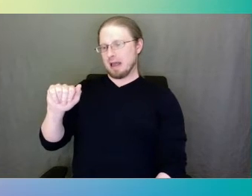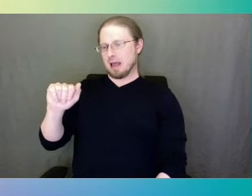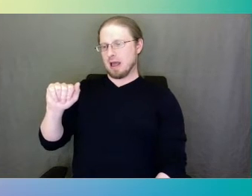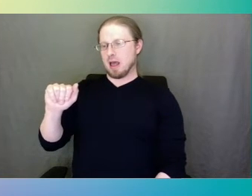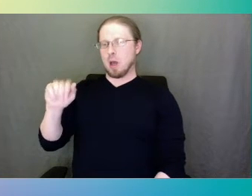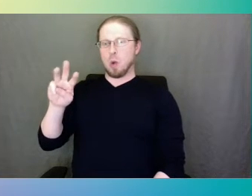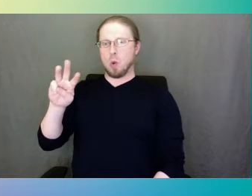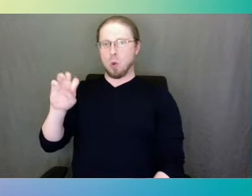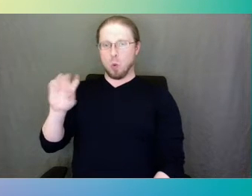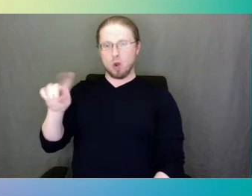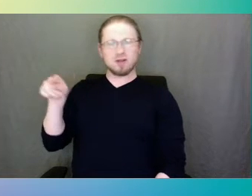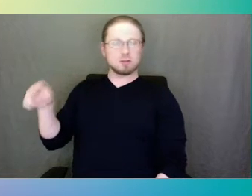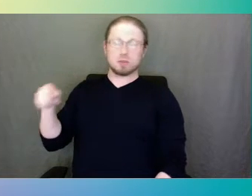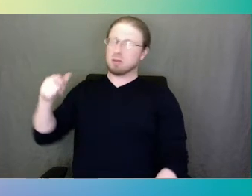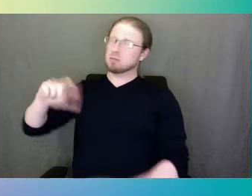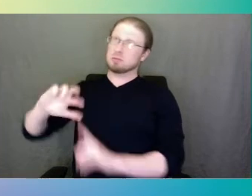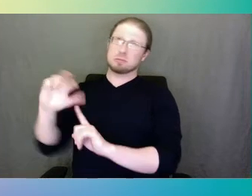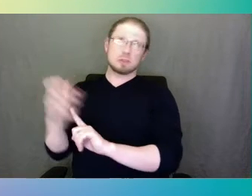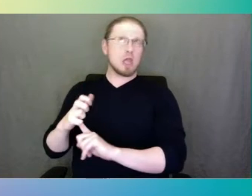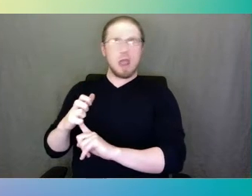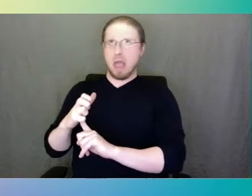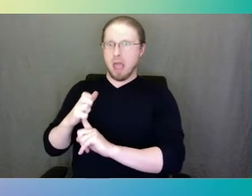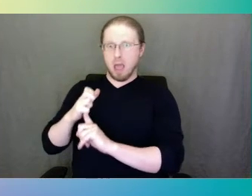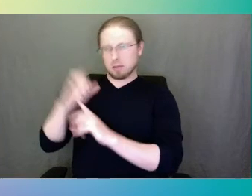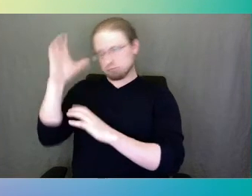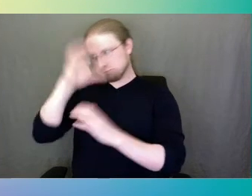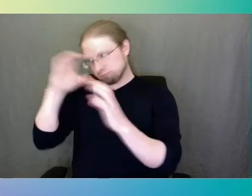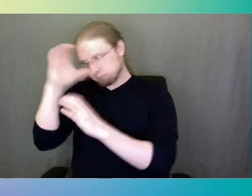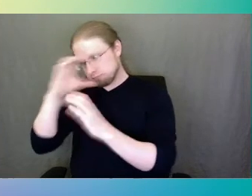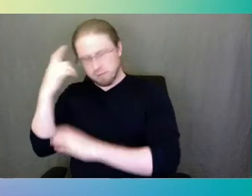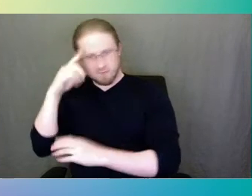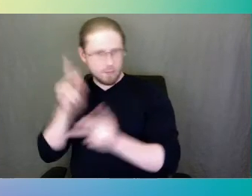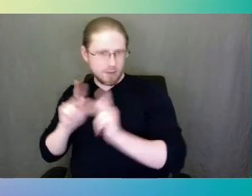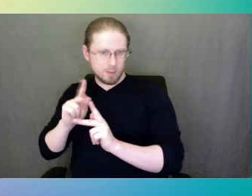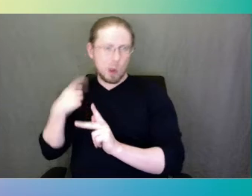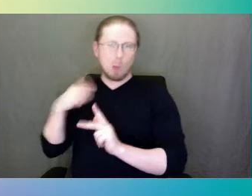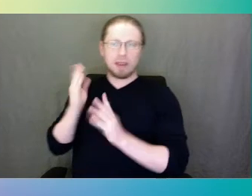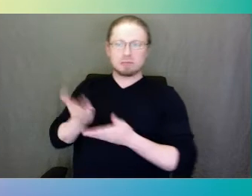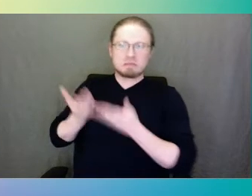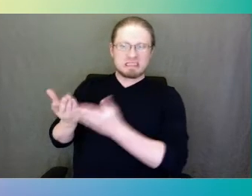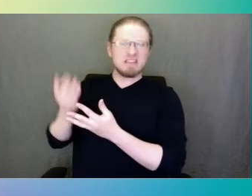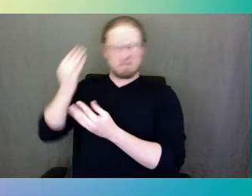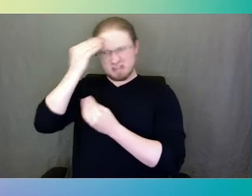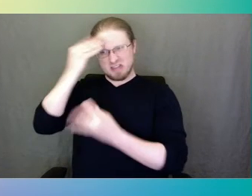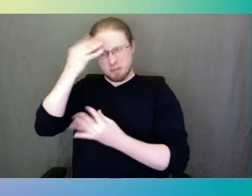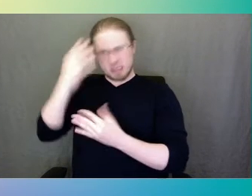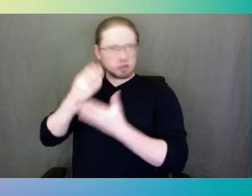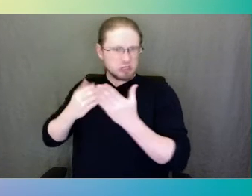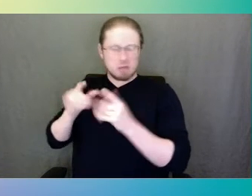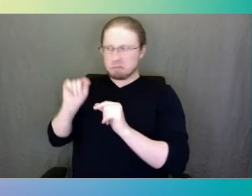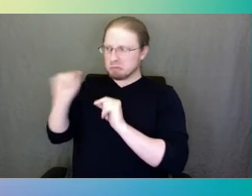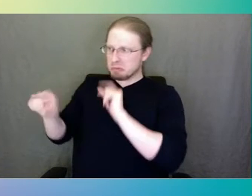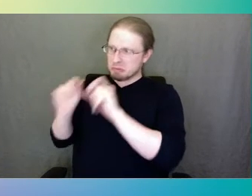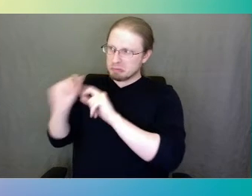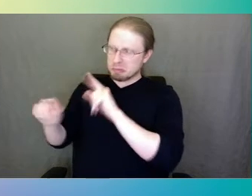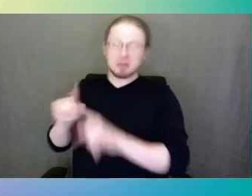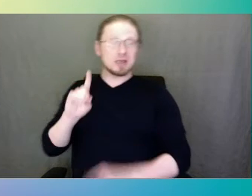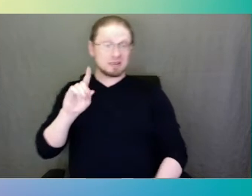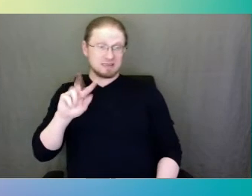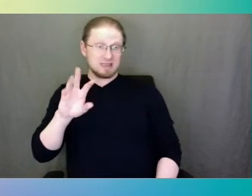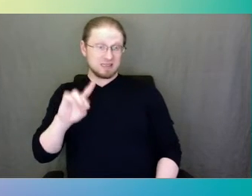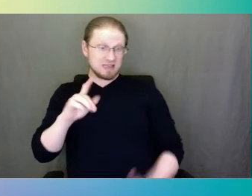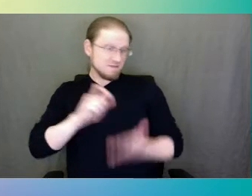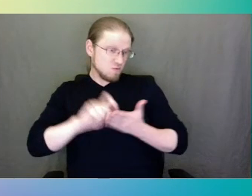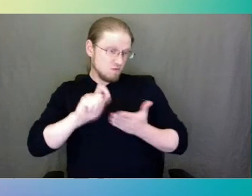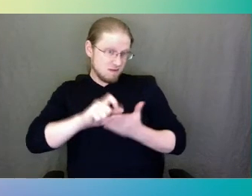finding people, and we gave her pieces of information. David had written this letter